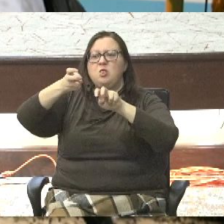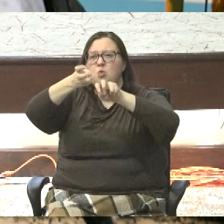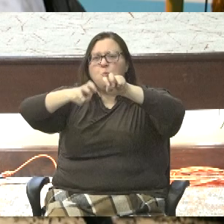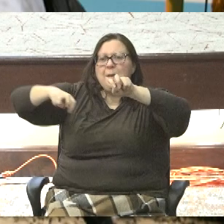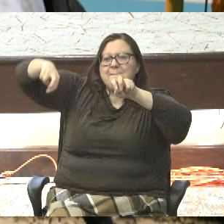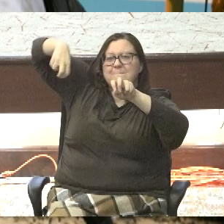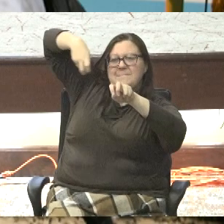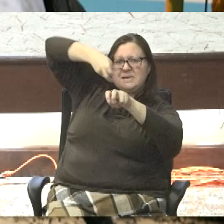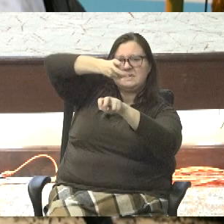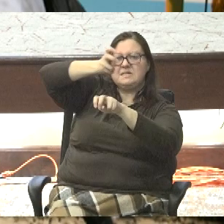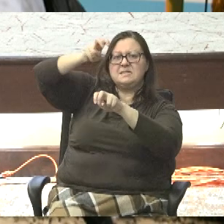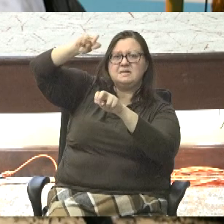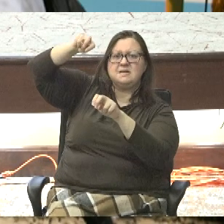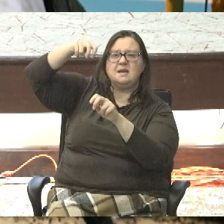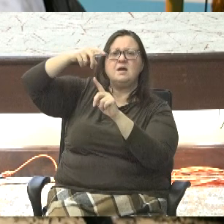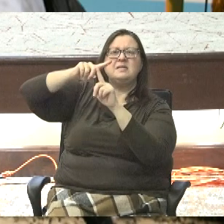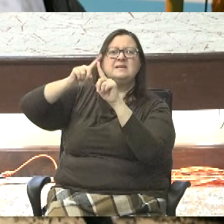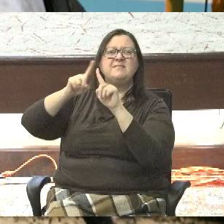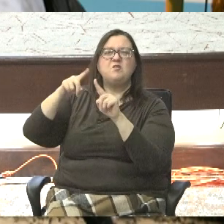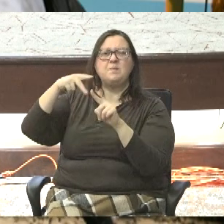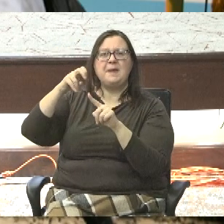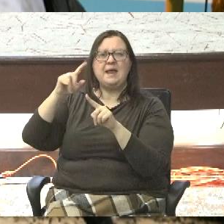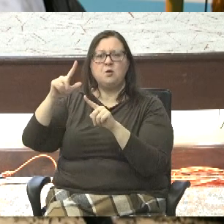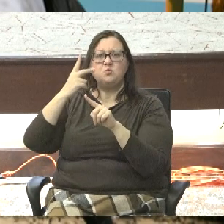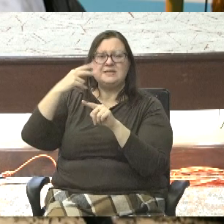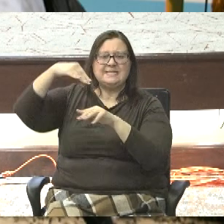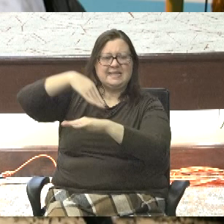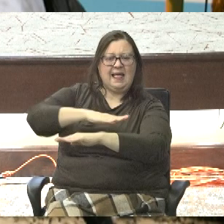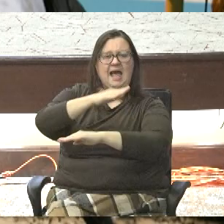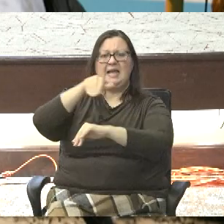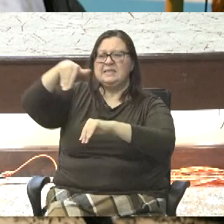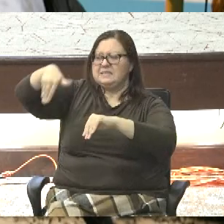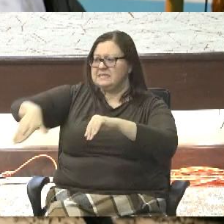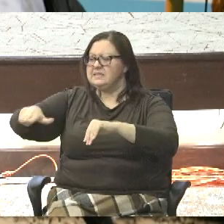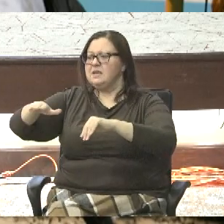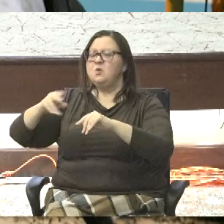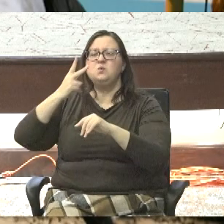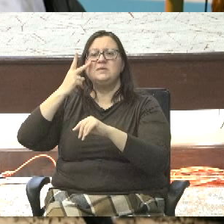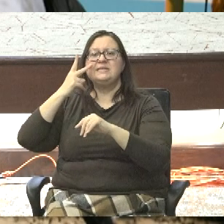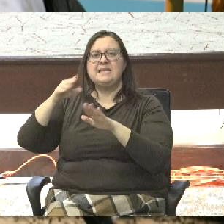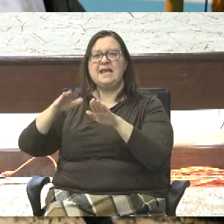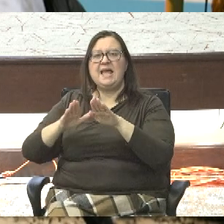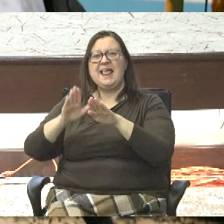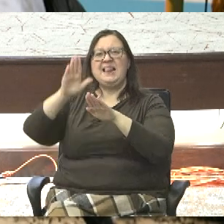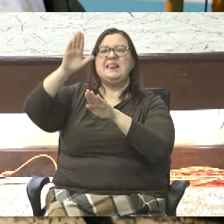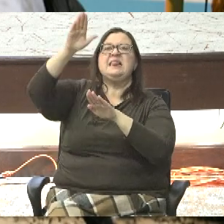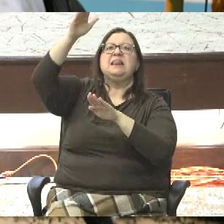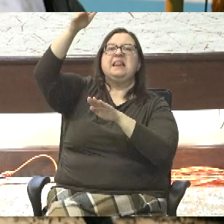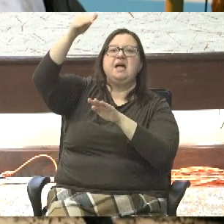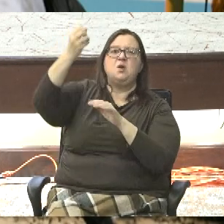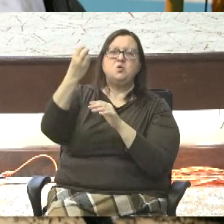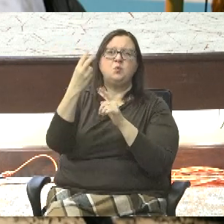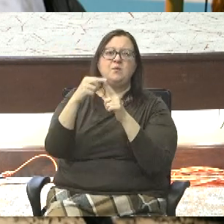different panels on the back, but you see the slides. This hill will be upwards in the 12